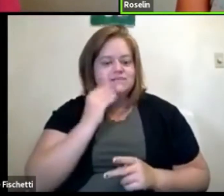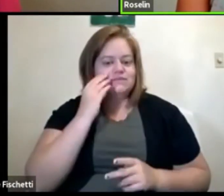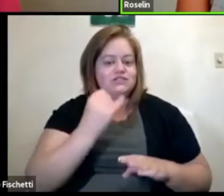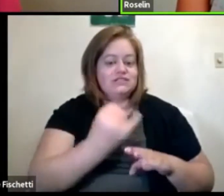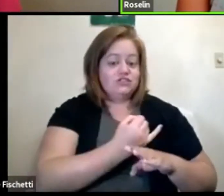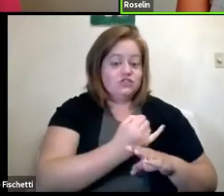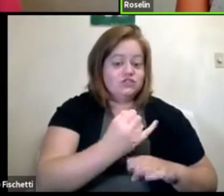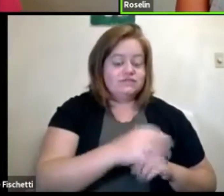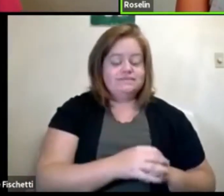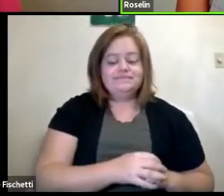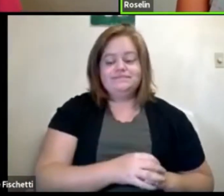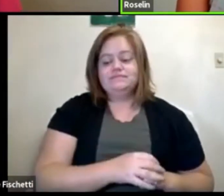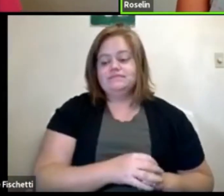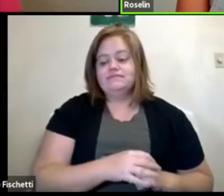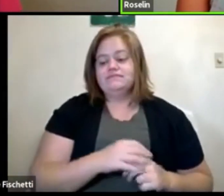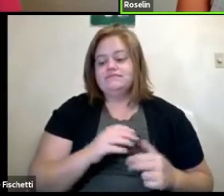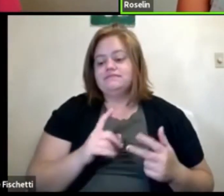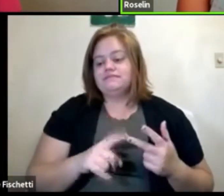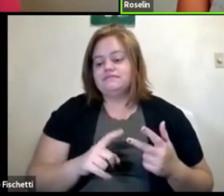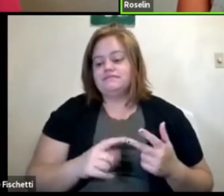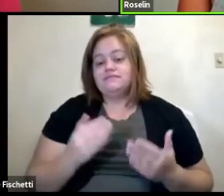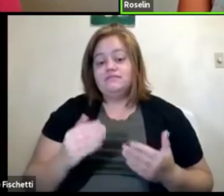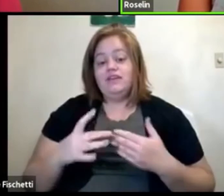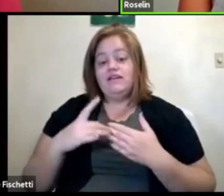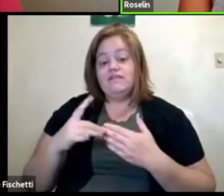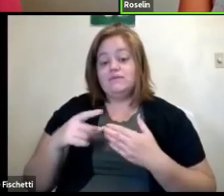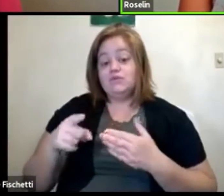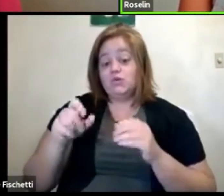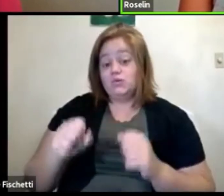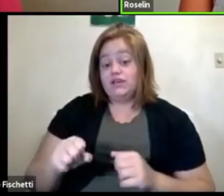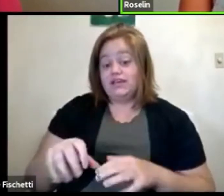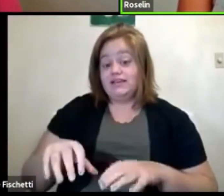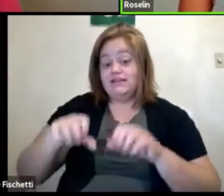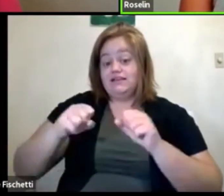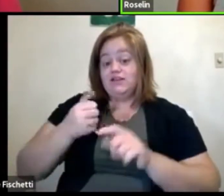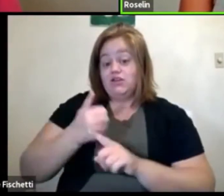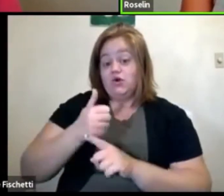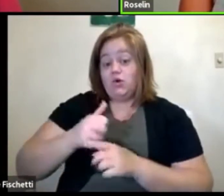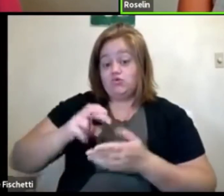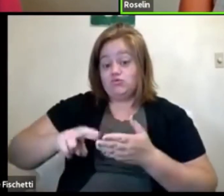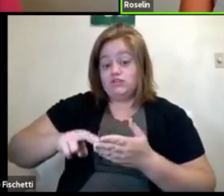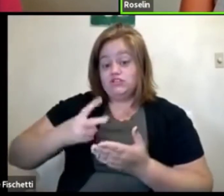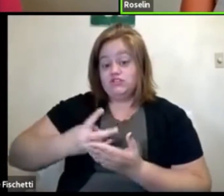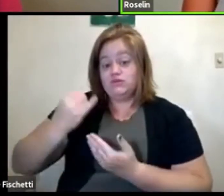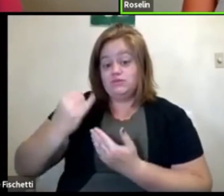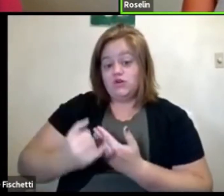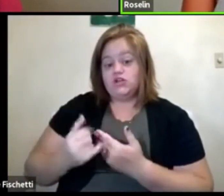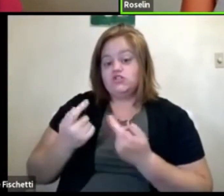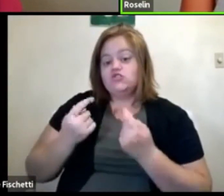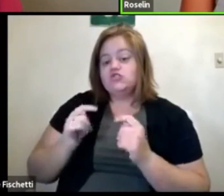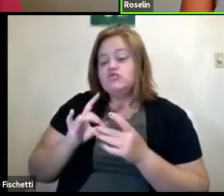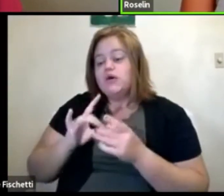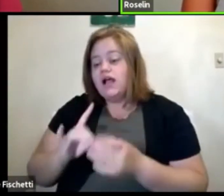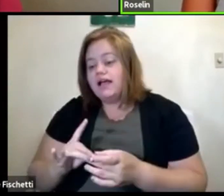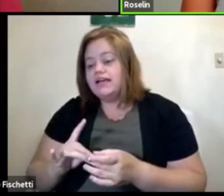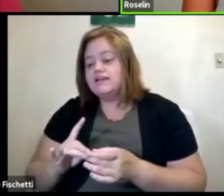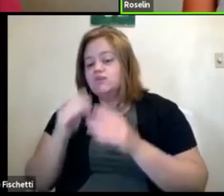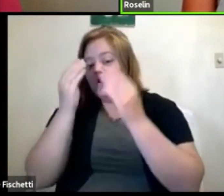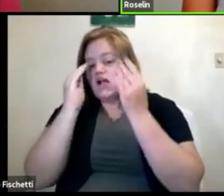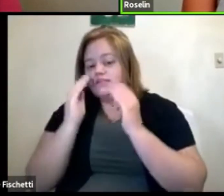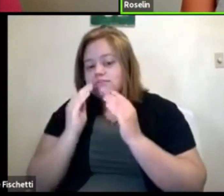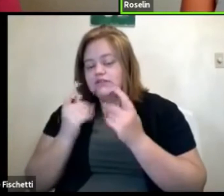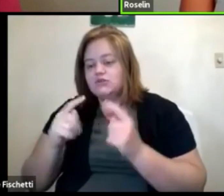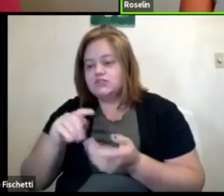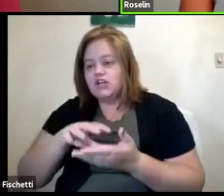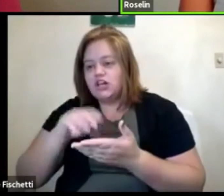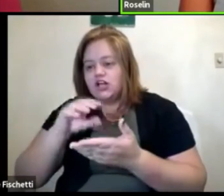can have the flexibility to do your own research project, try to do it around cosmetics and start learning that